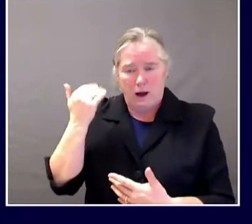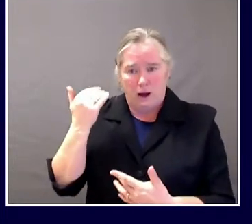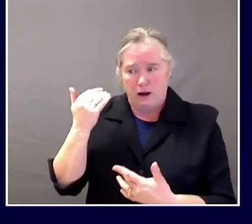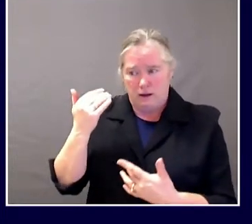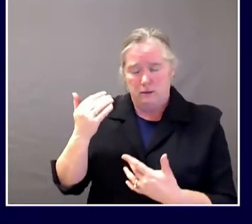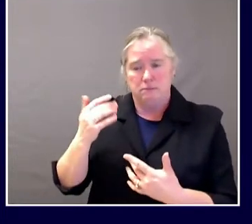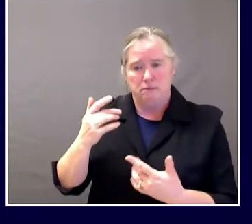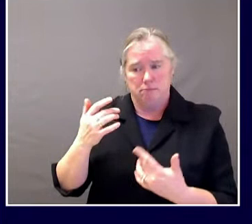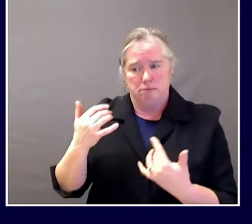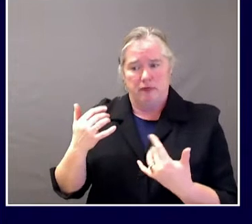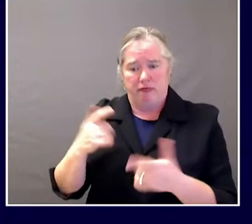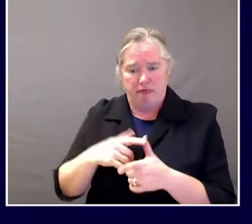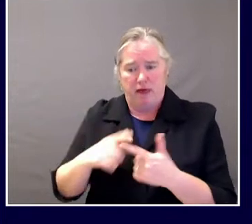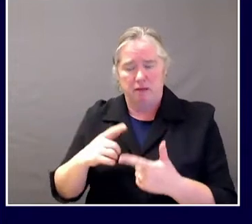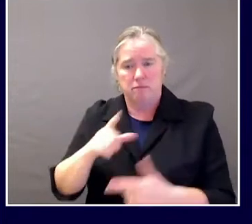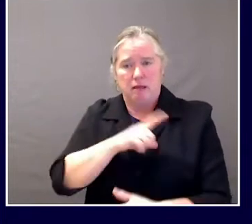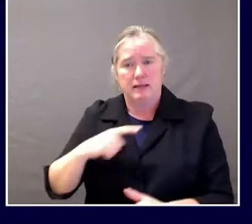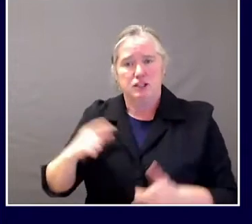back to work.